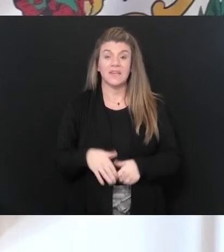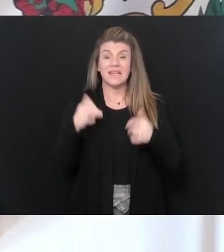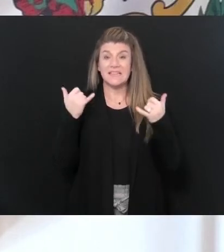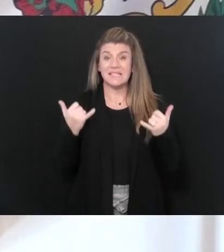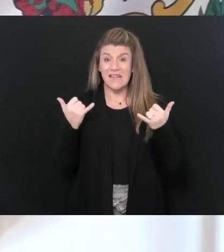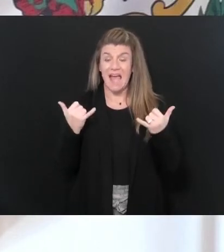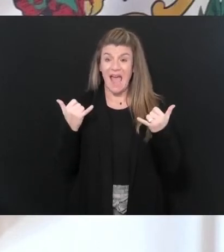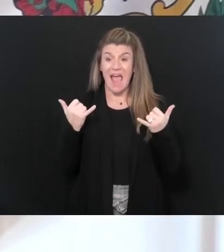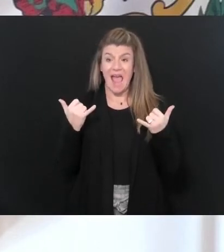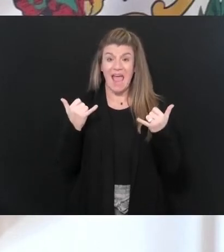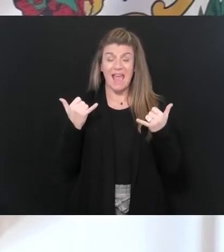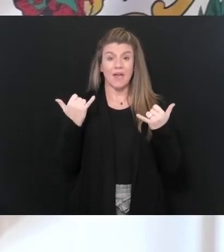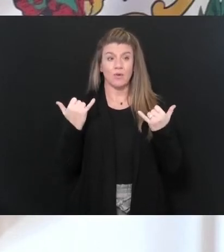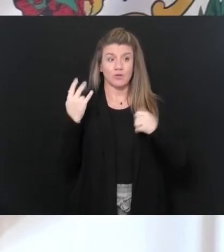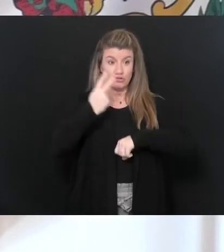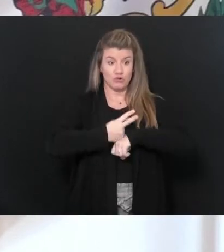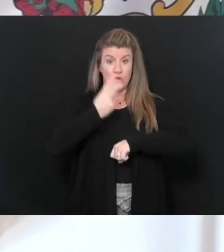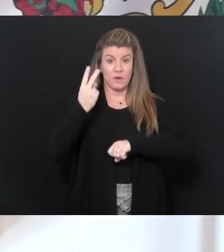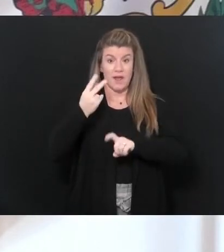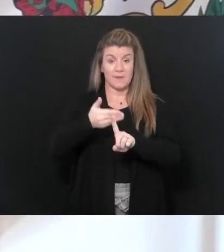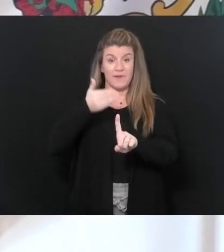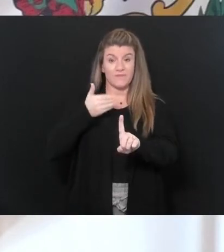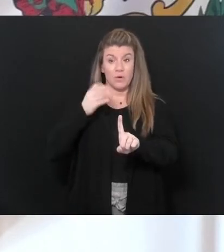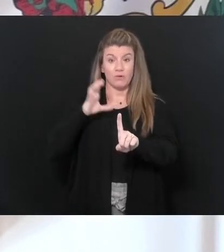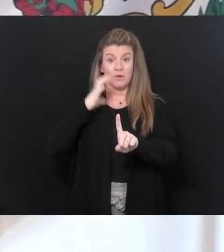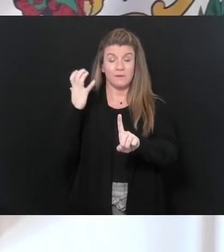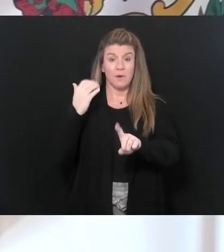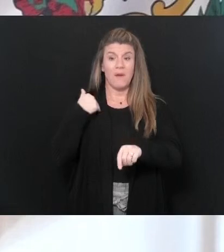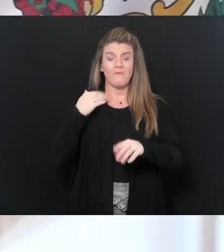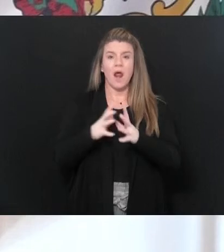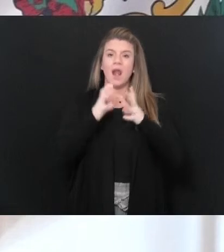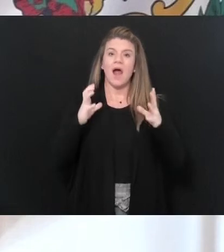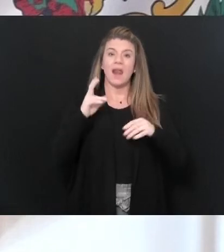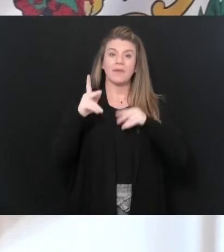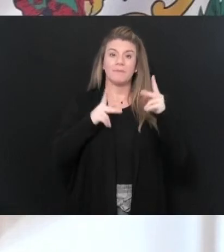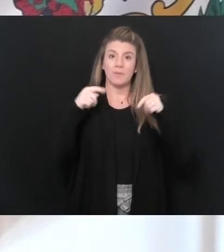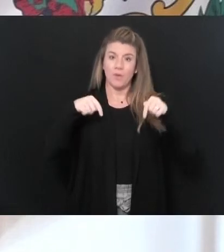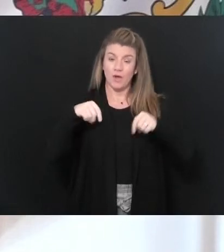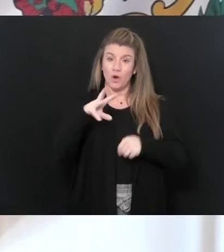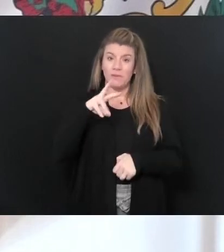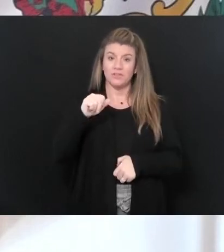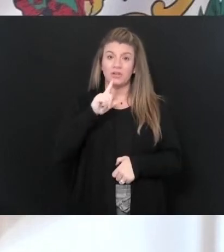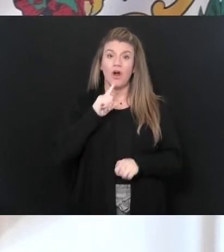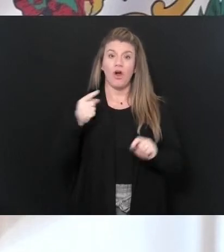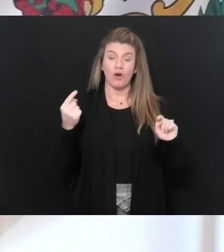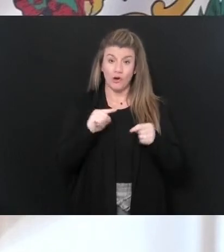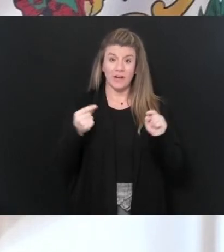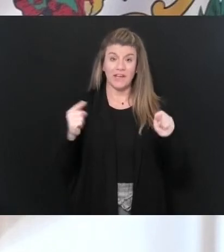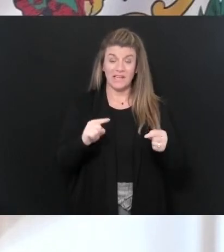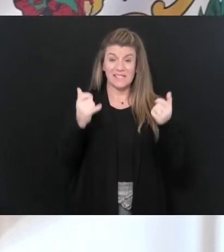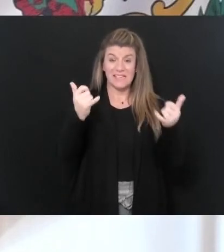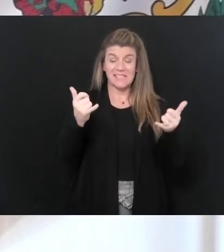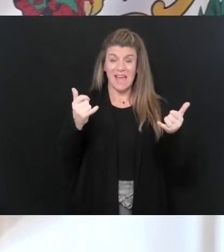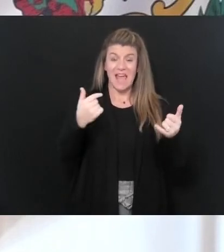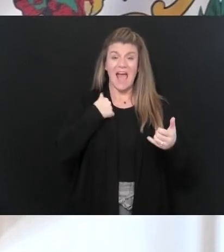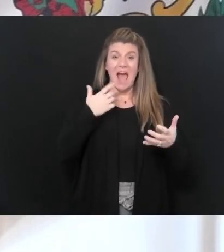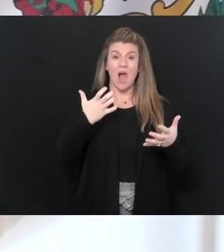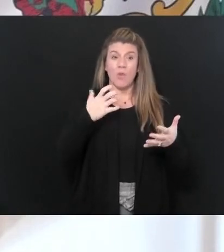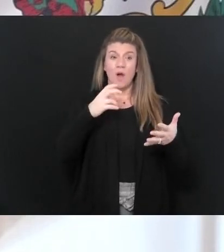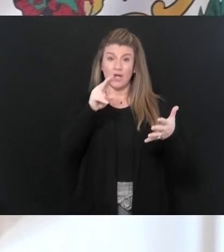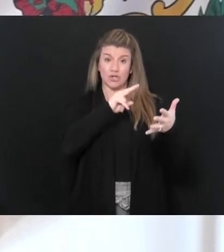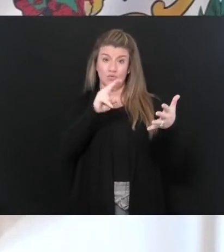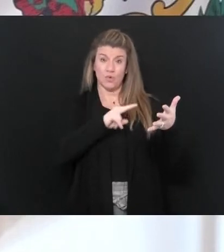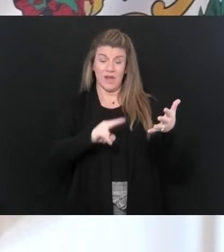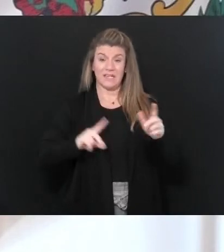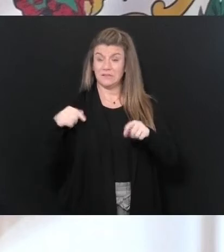today, 2 days before Christmas, there's a lot of West Virginians that are really hurting. Today, I'm going to read you that